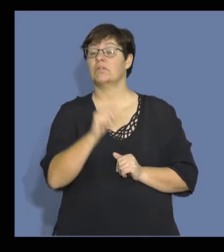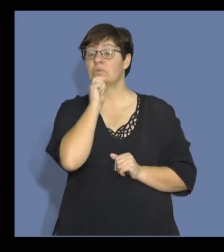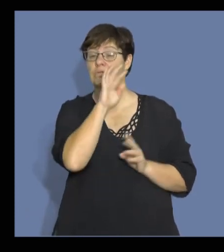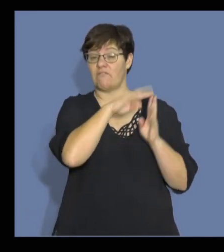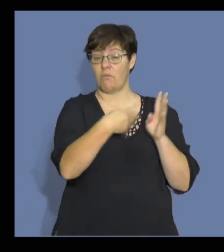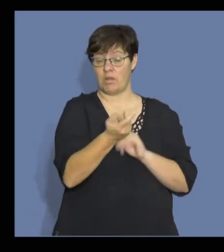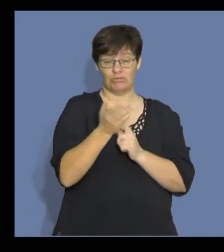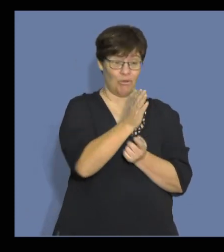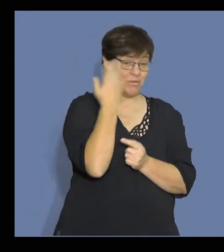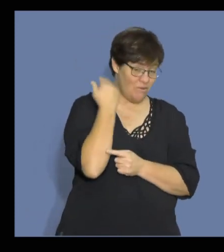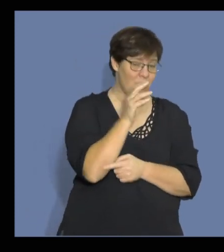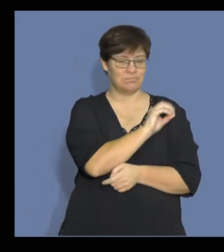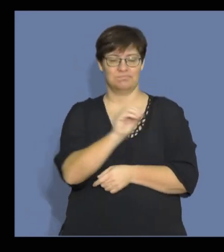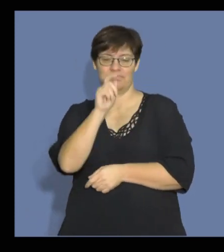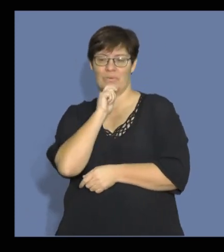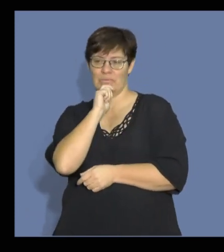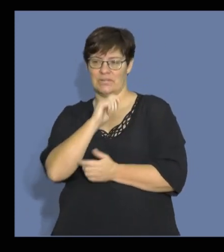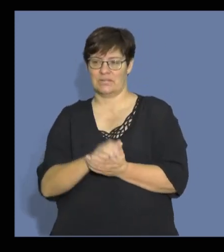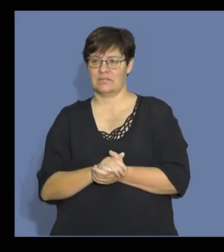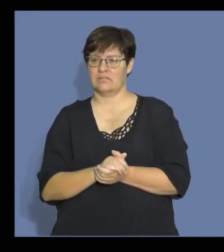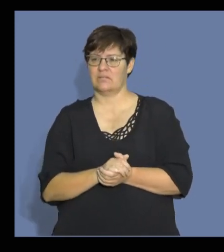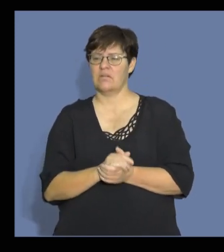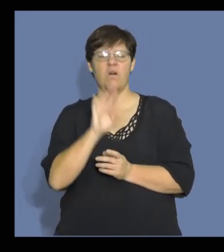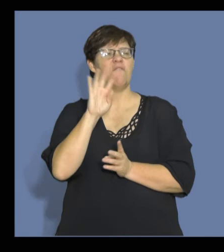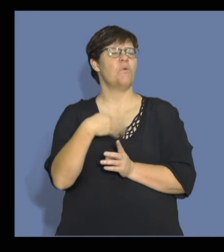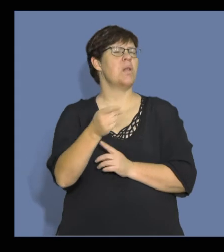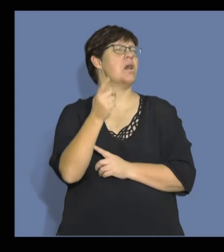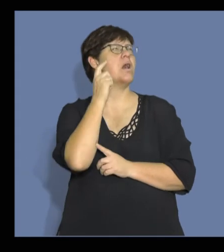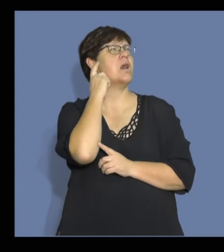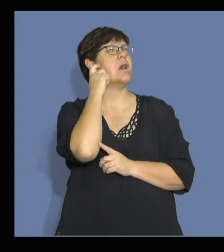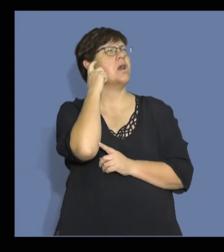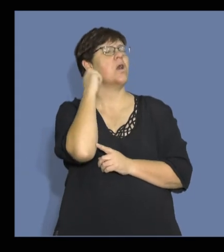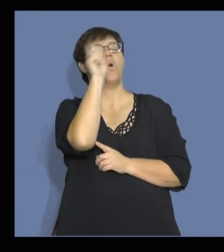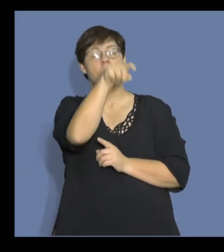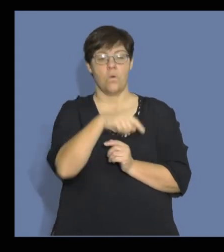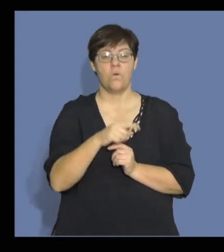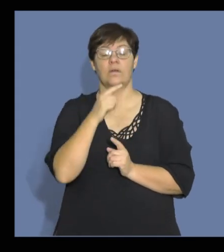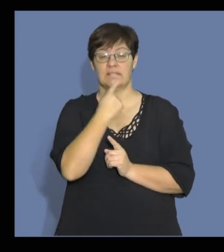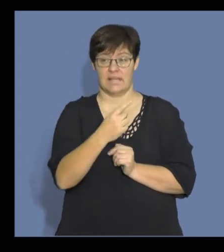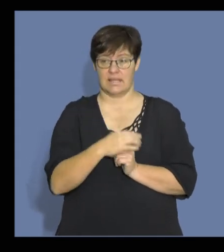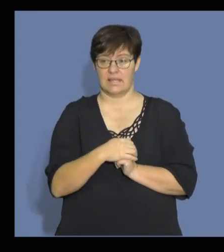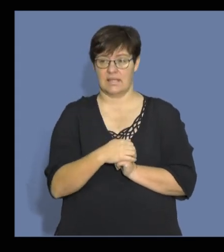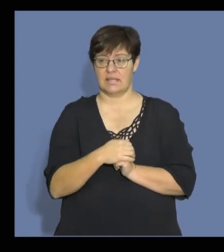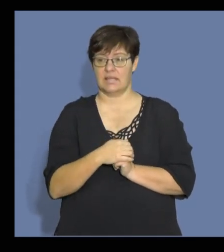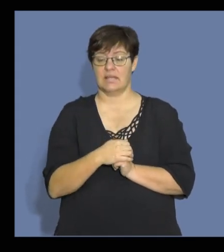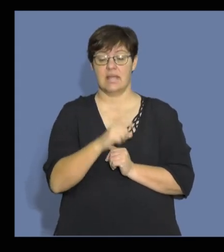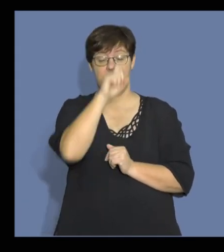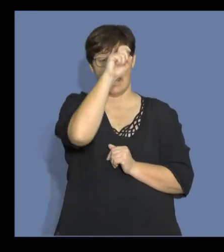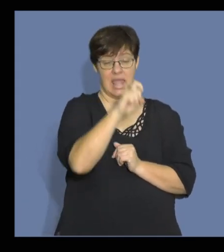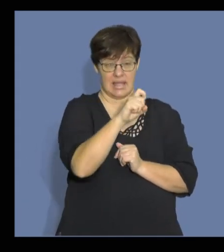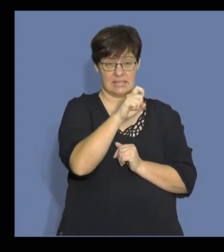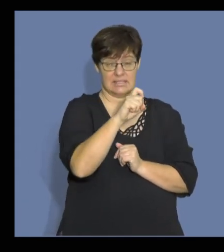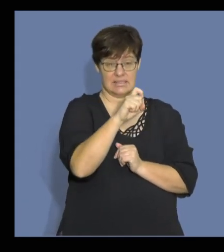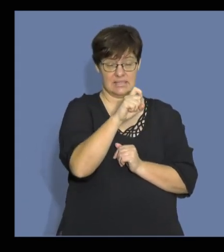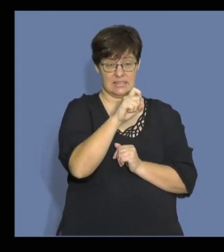that formula. And so what was the formula? The formula said I'm going to take the x value of